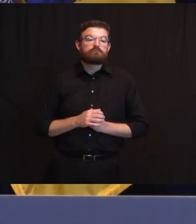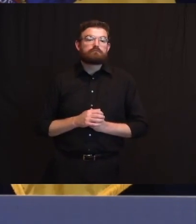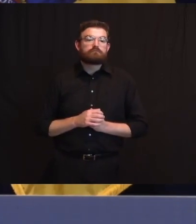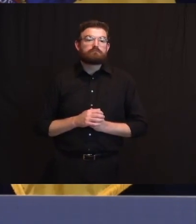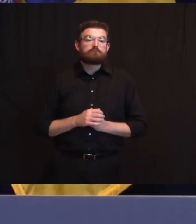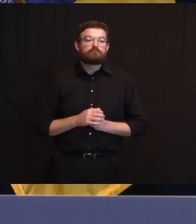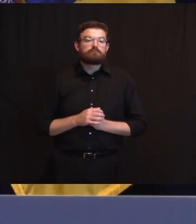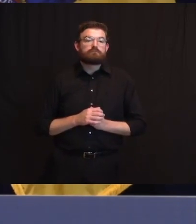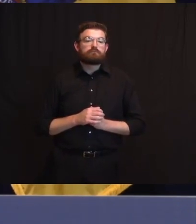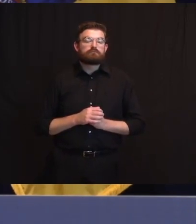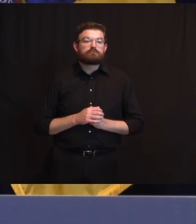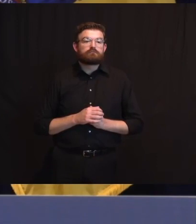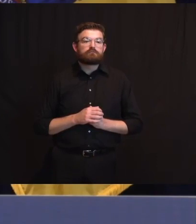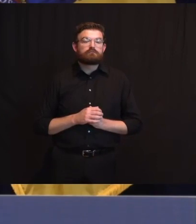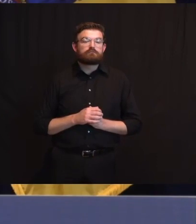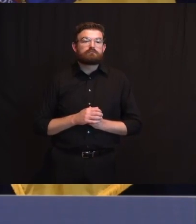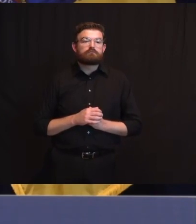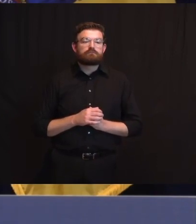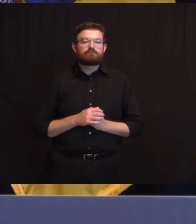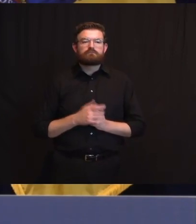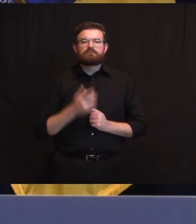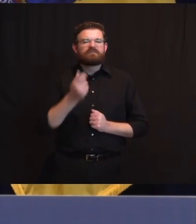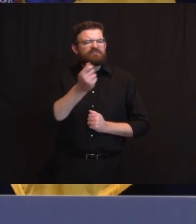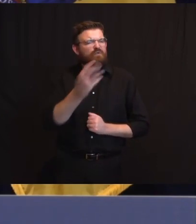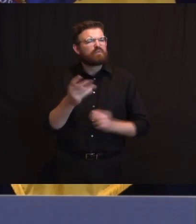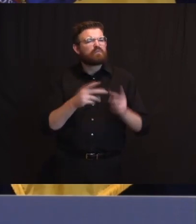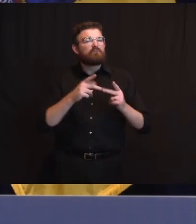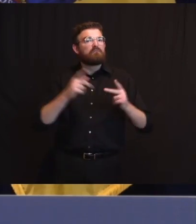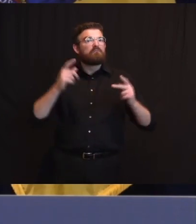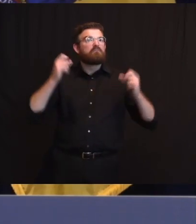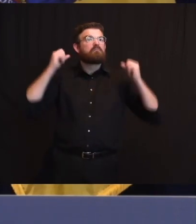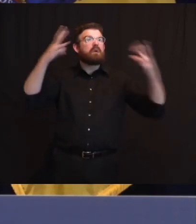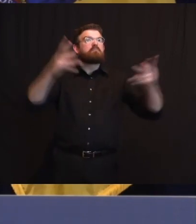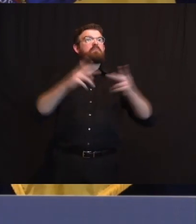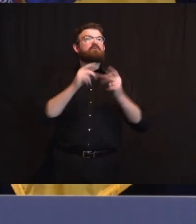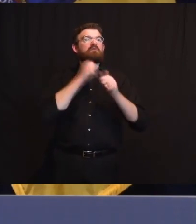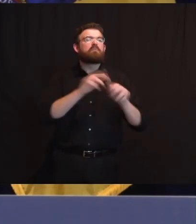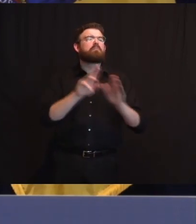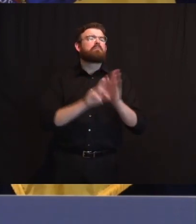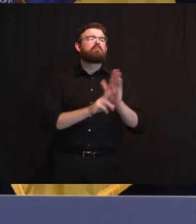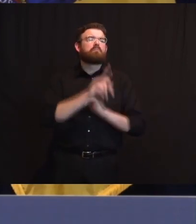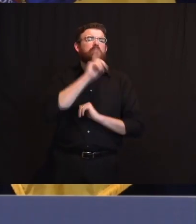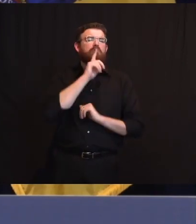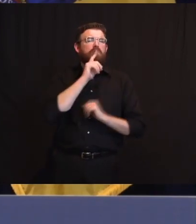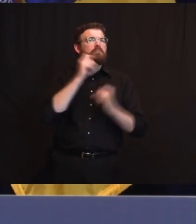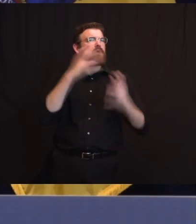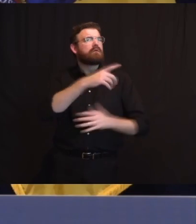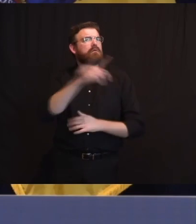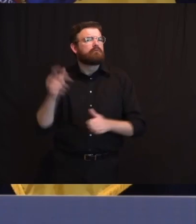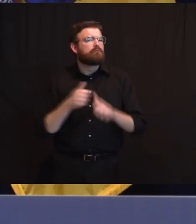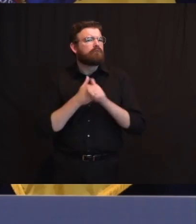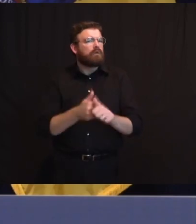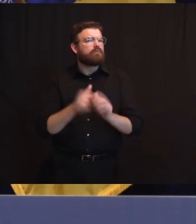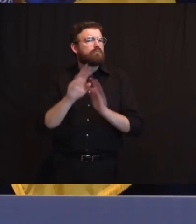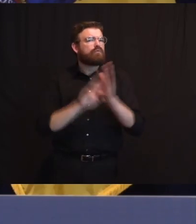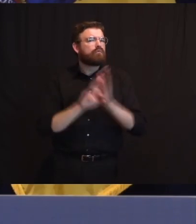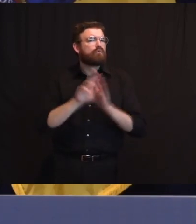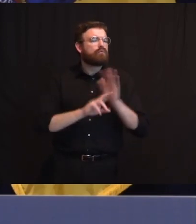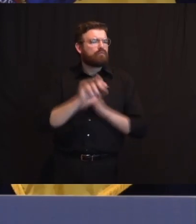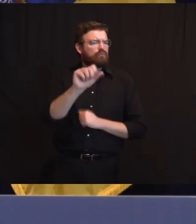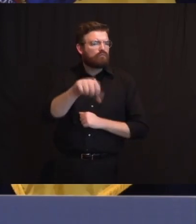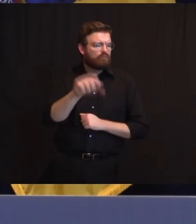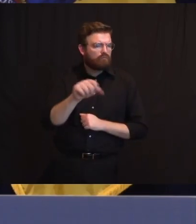that's overwhelmingly due to the millions of you out there. It's undeniable, and this is not just a New Jersey phenomenon. This is what happened.